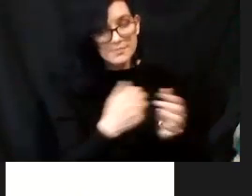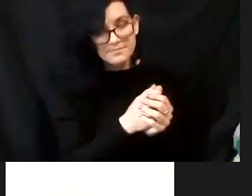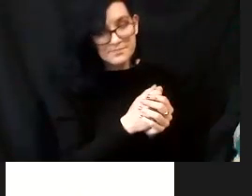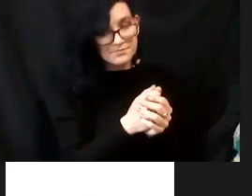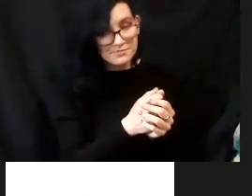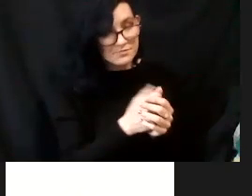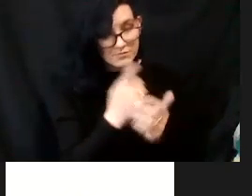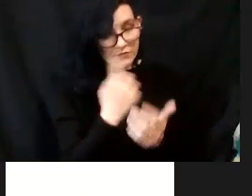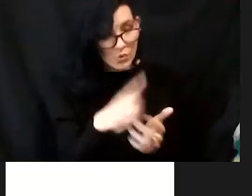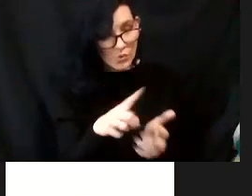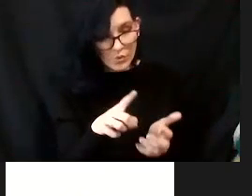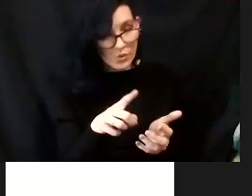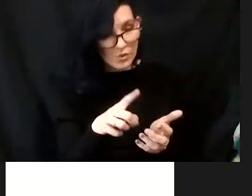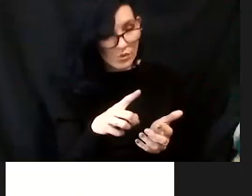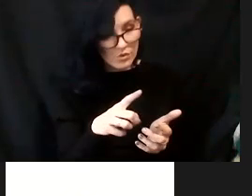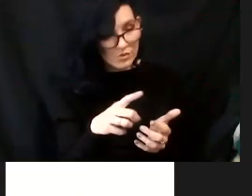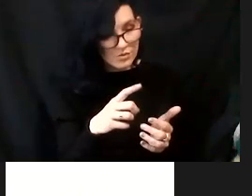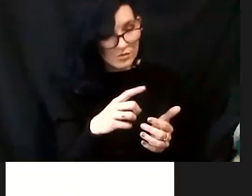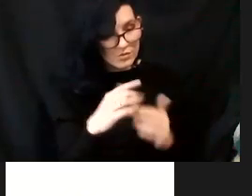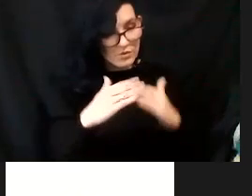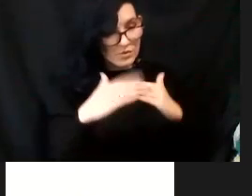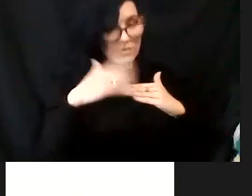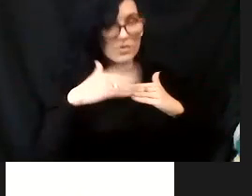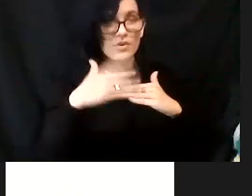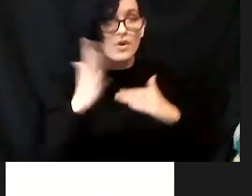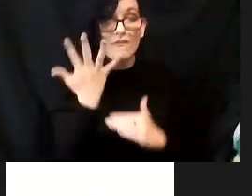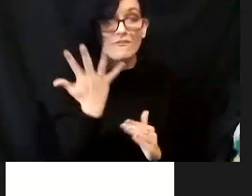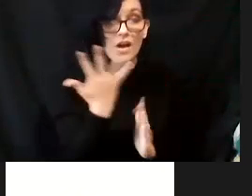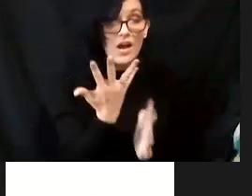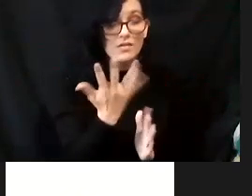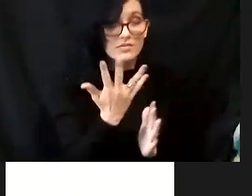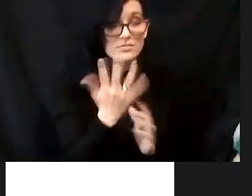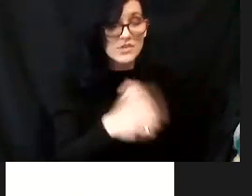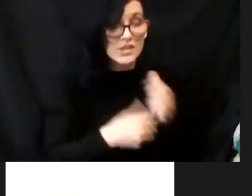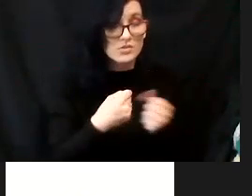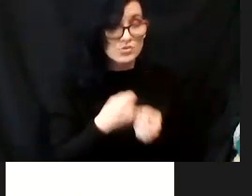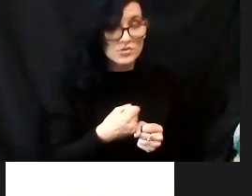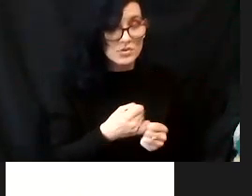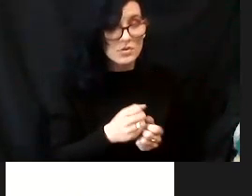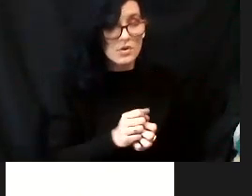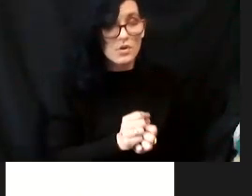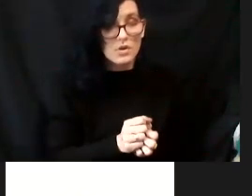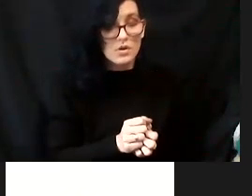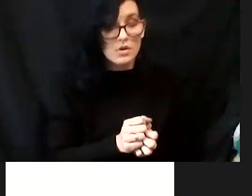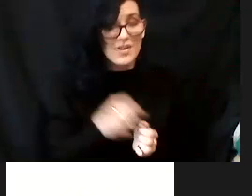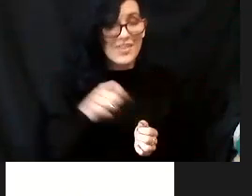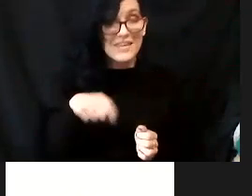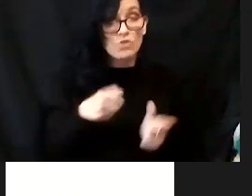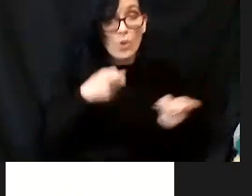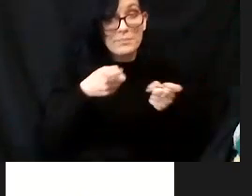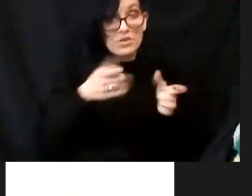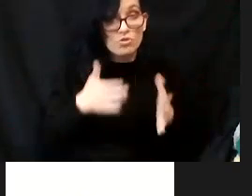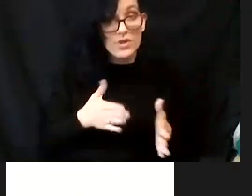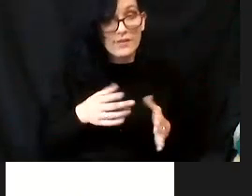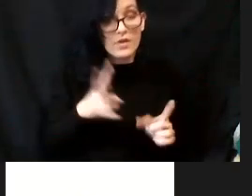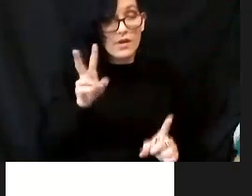for at least 5 years. So, and these are administrative applications where